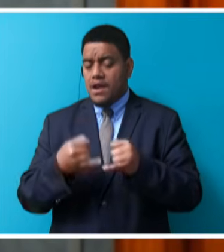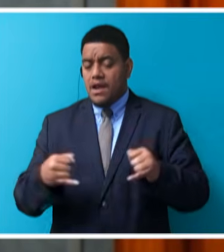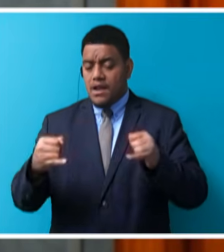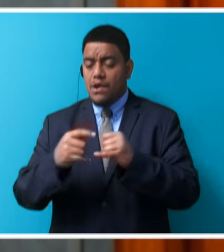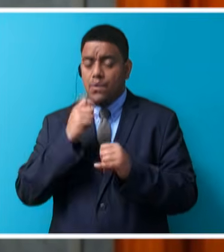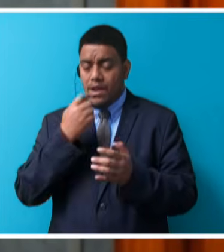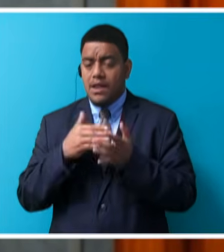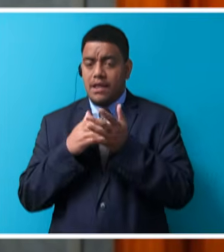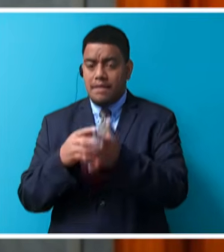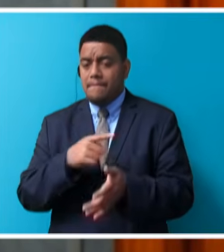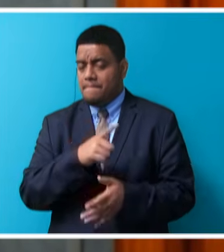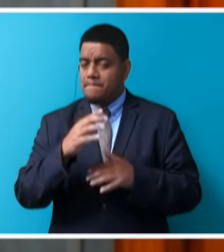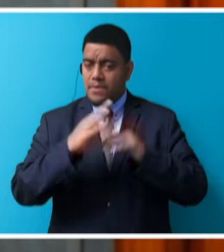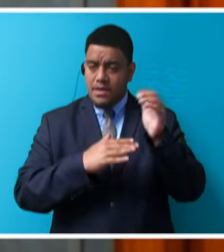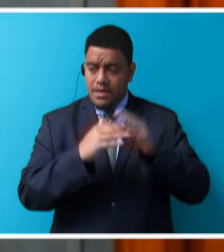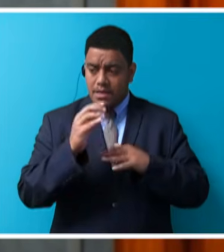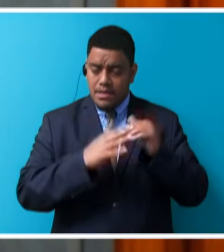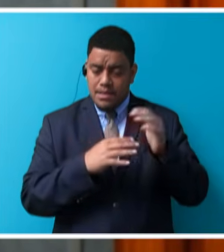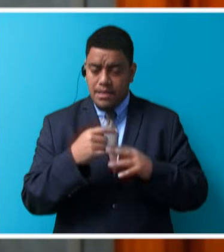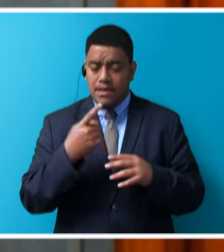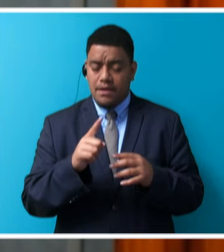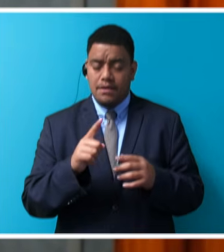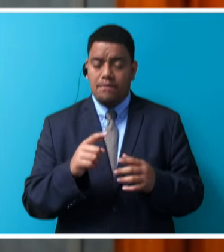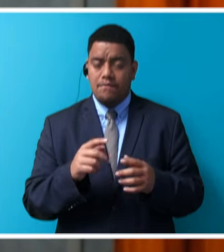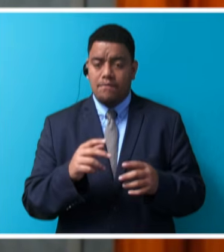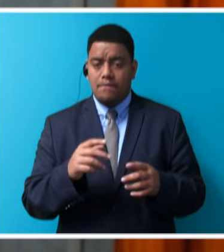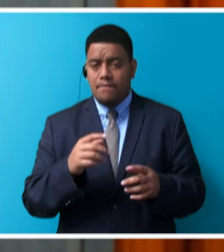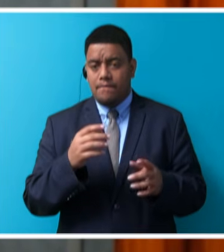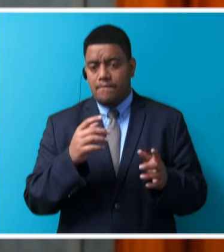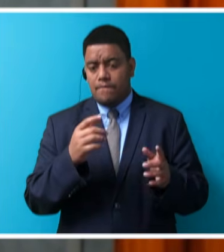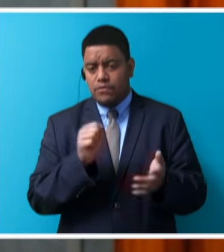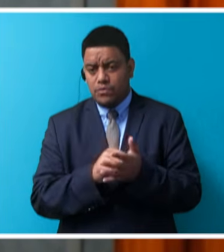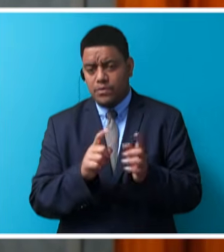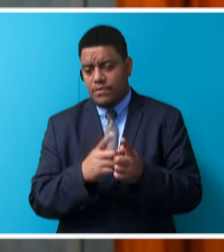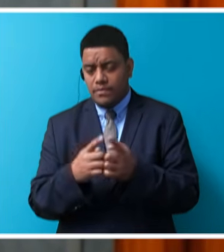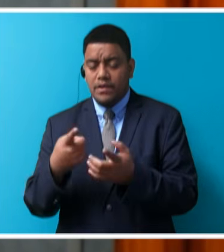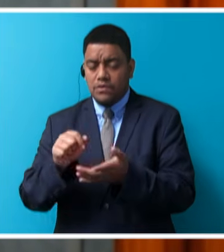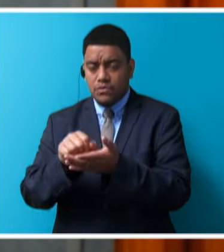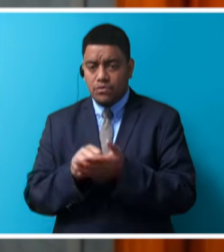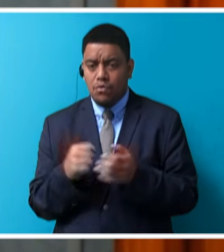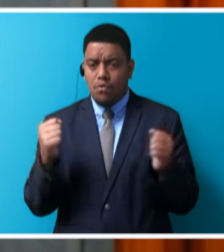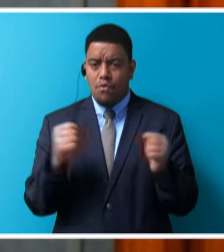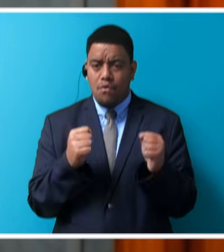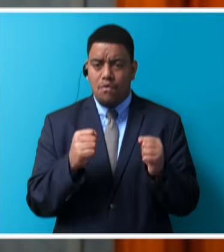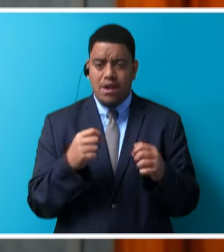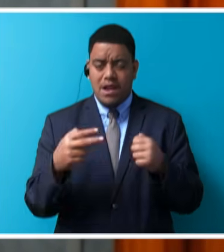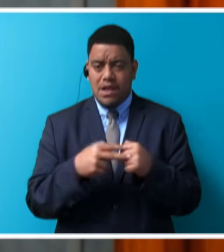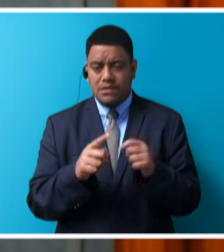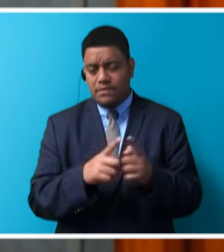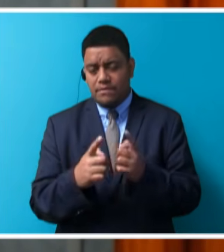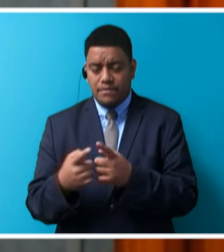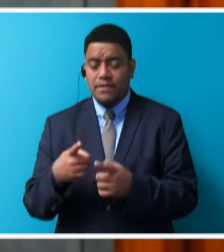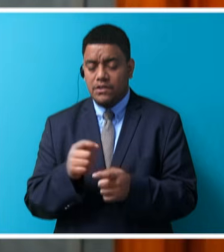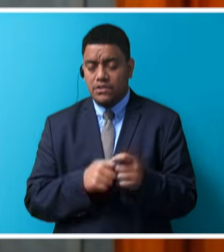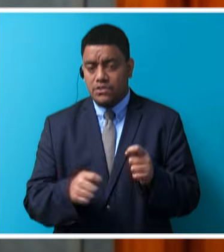productive infrastructure, processing facilities, cooling and storage facilities, value chain